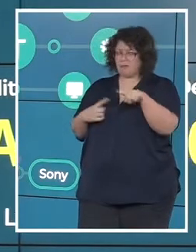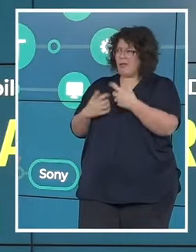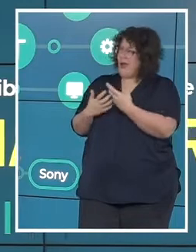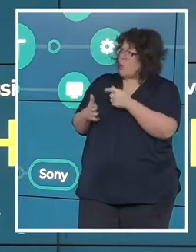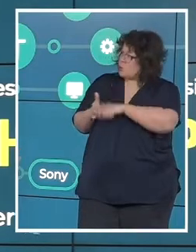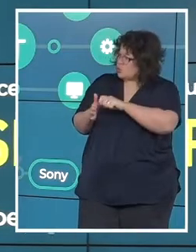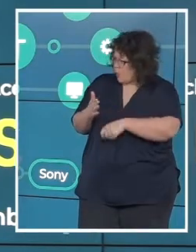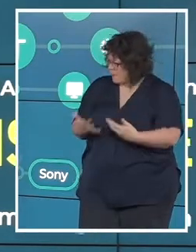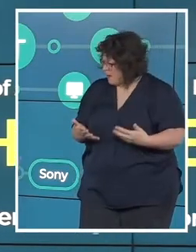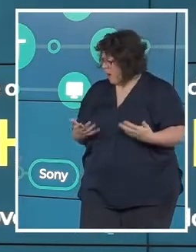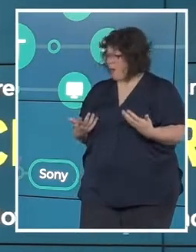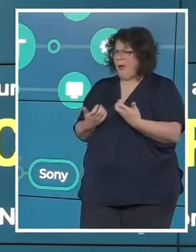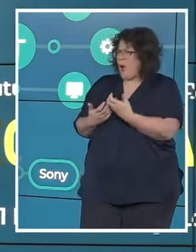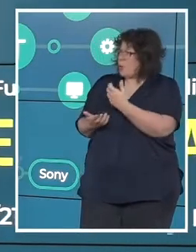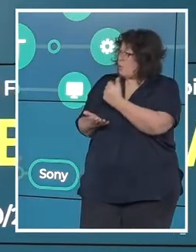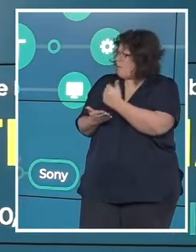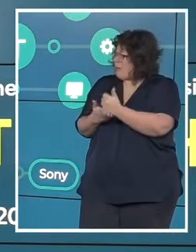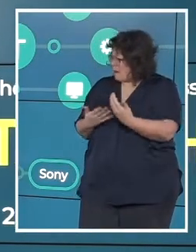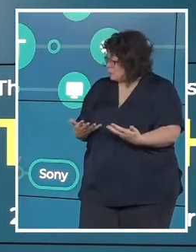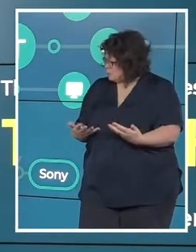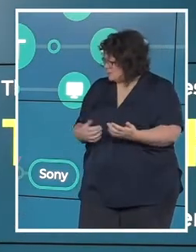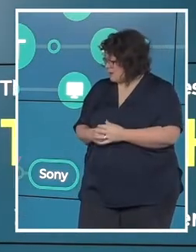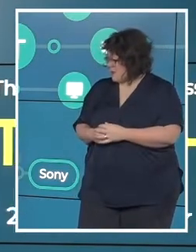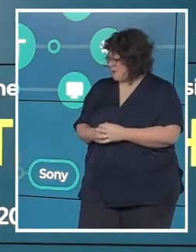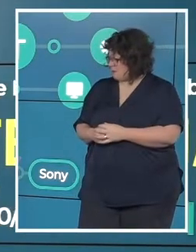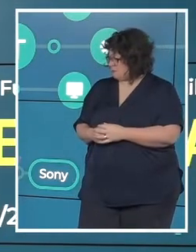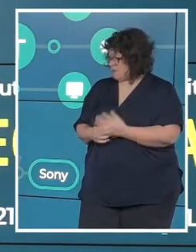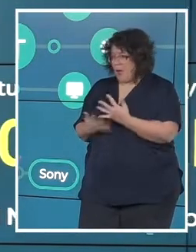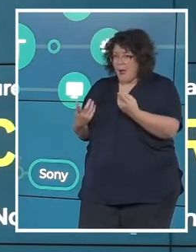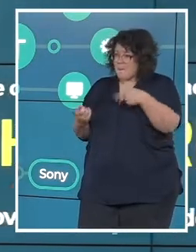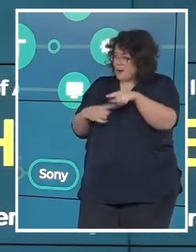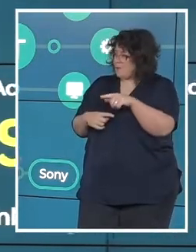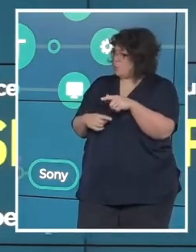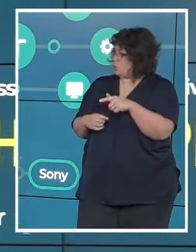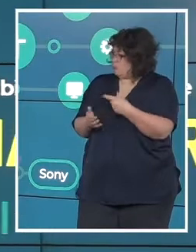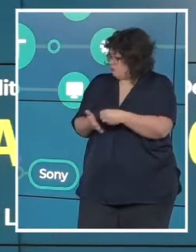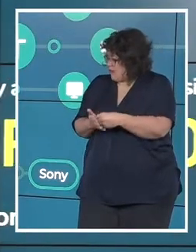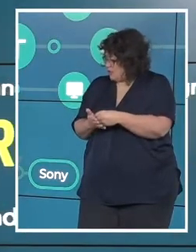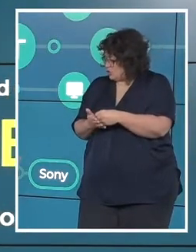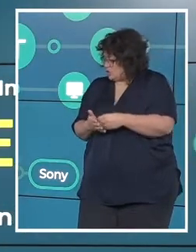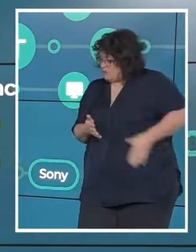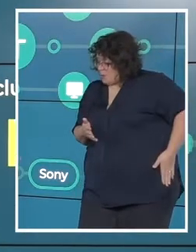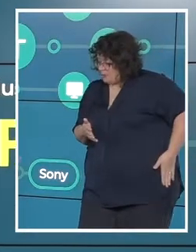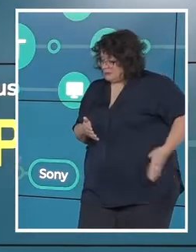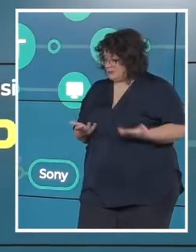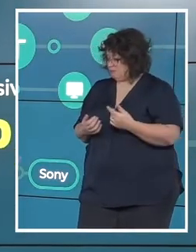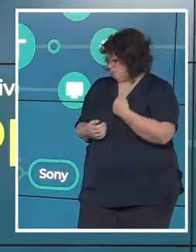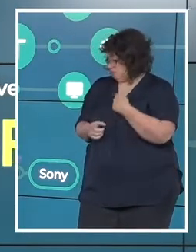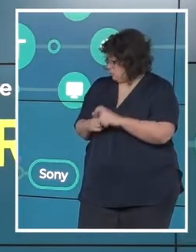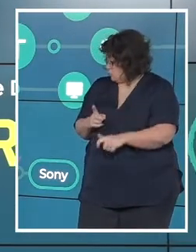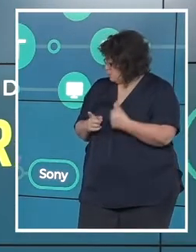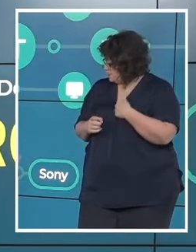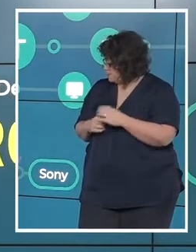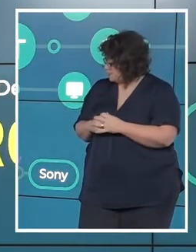in your pocket? I know I do. And it allows me to be able to, think in a different way, act in a different